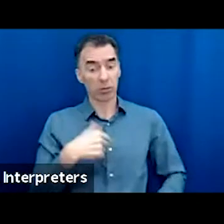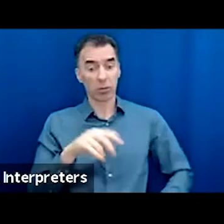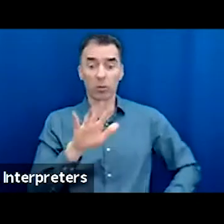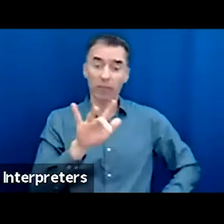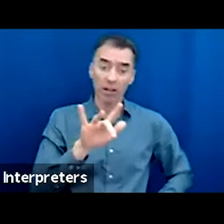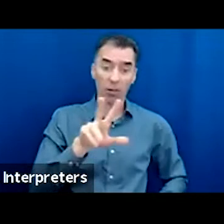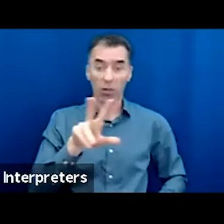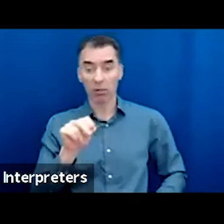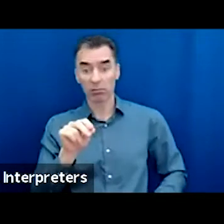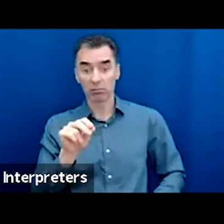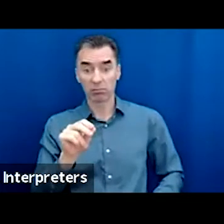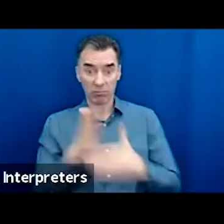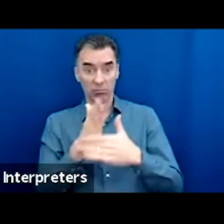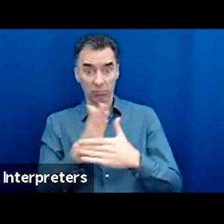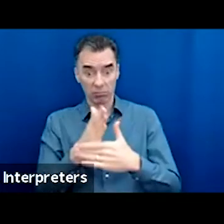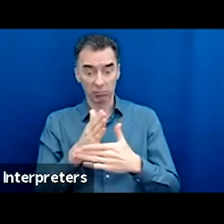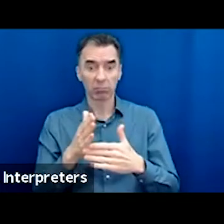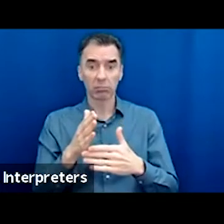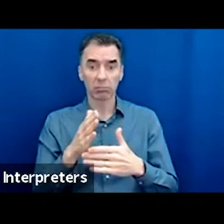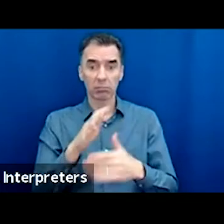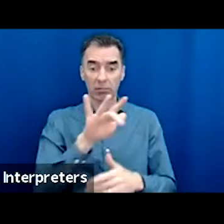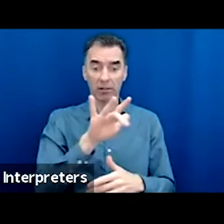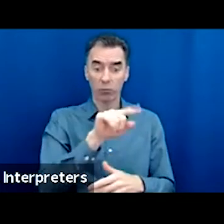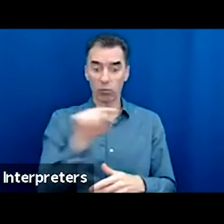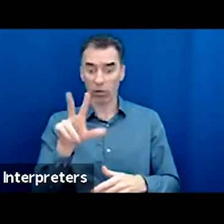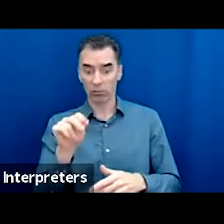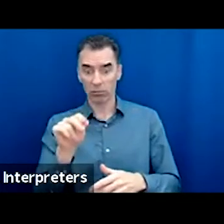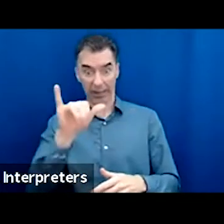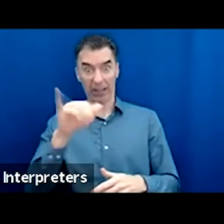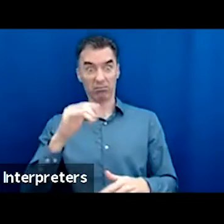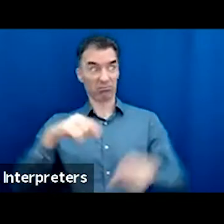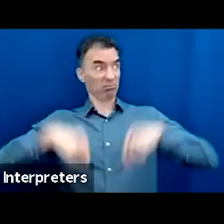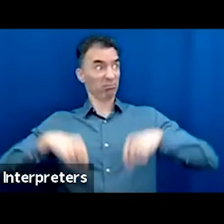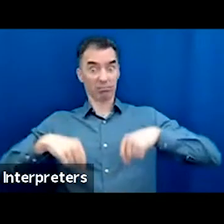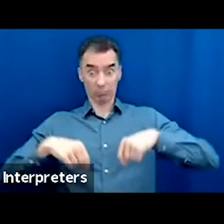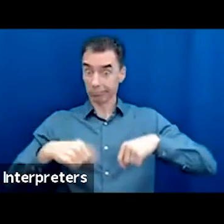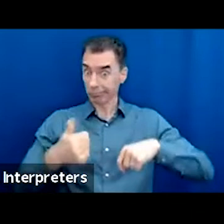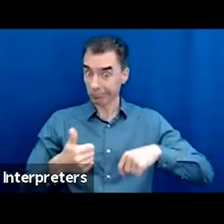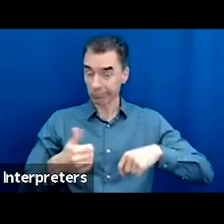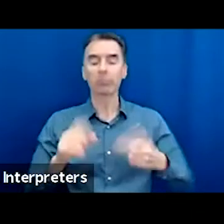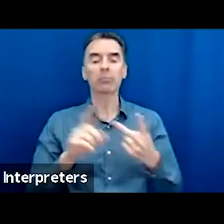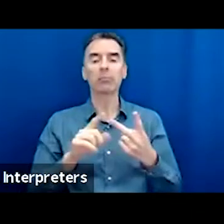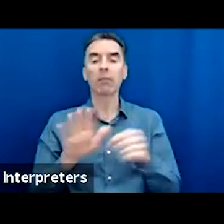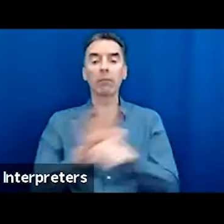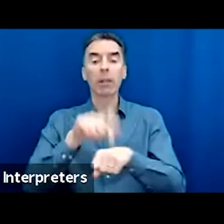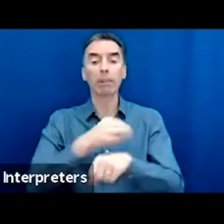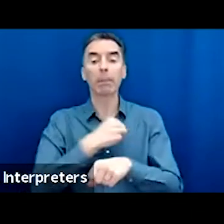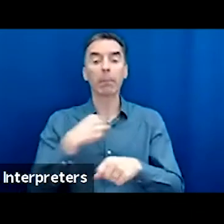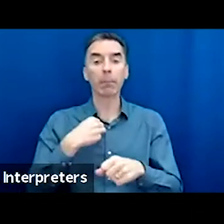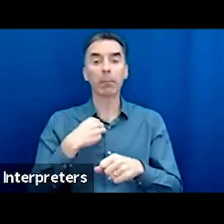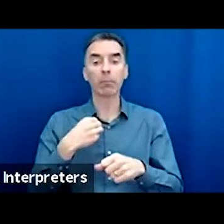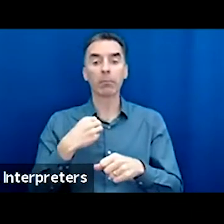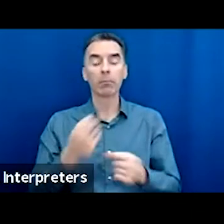and educational level. 25th to 30th out of 72. Full-time membership with the union is